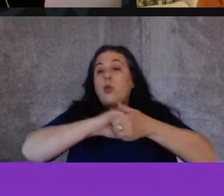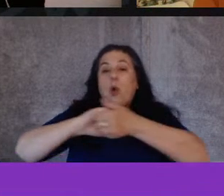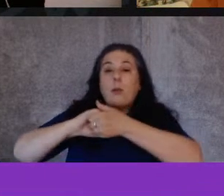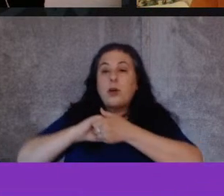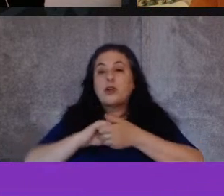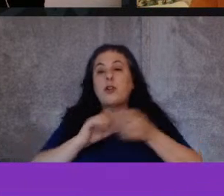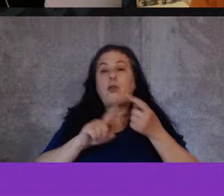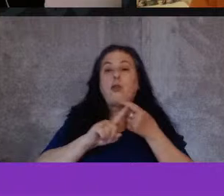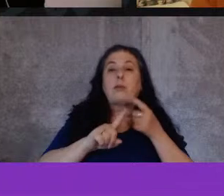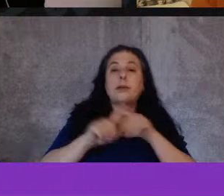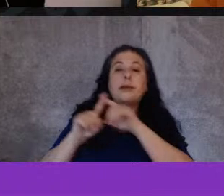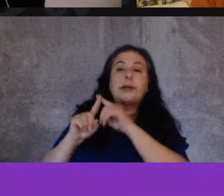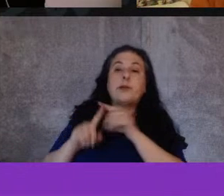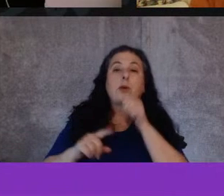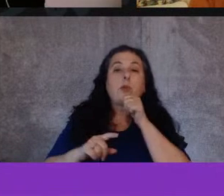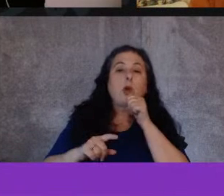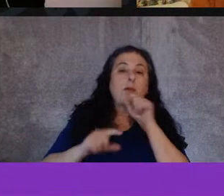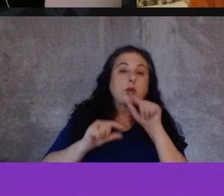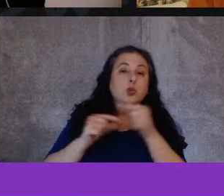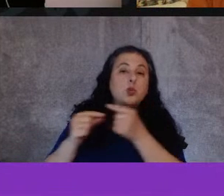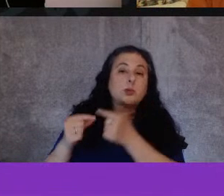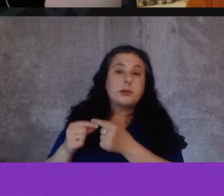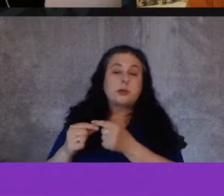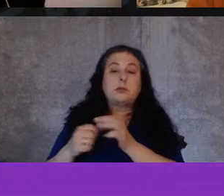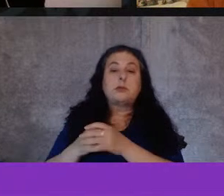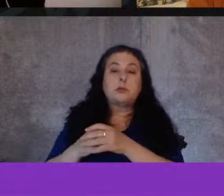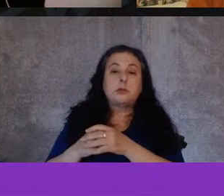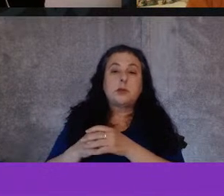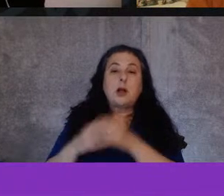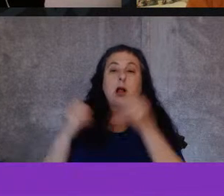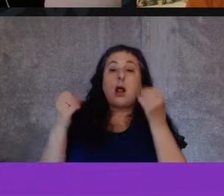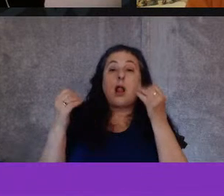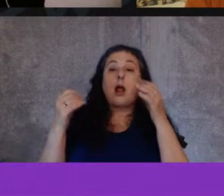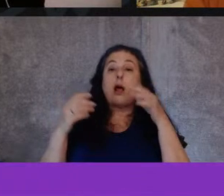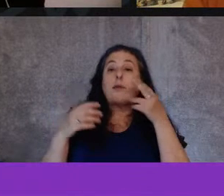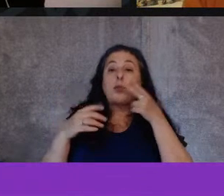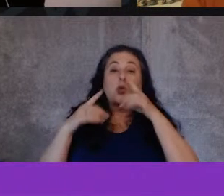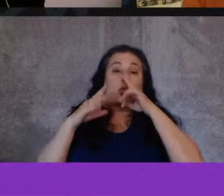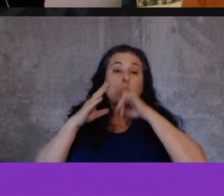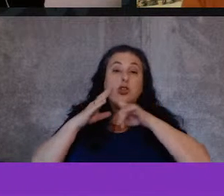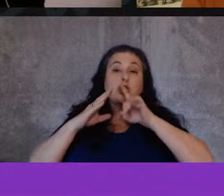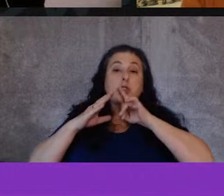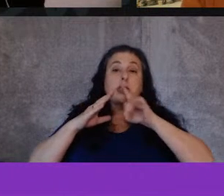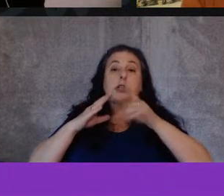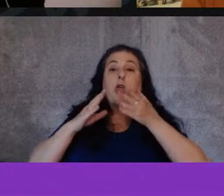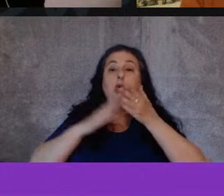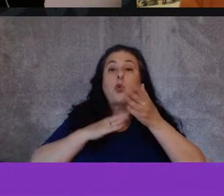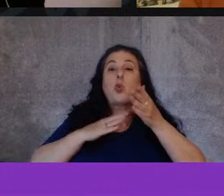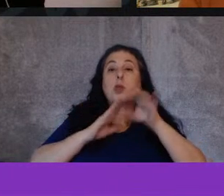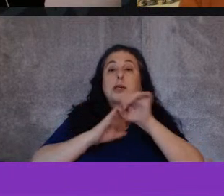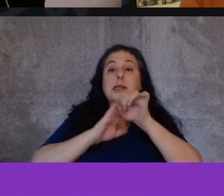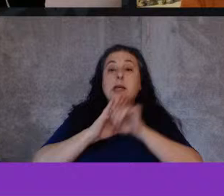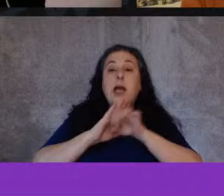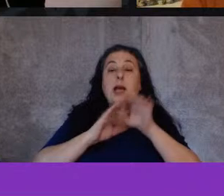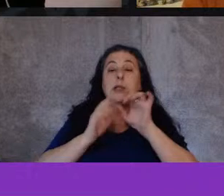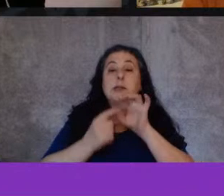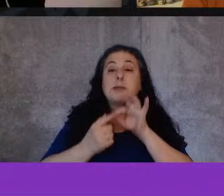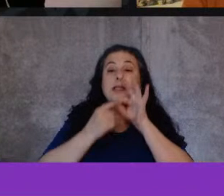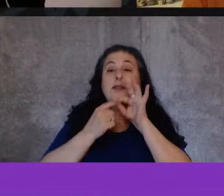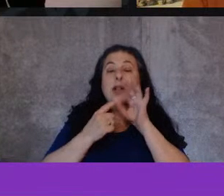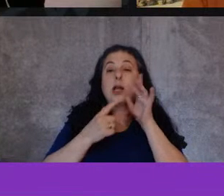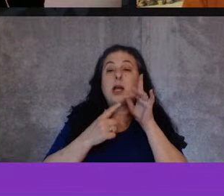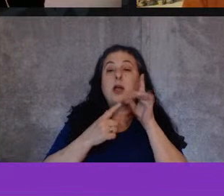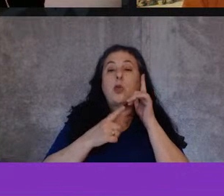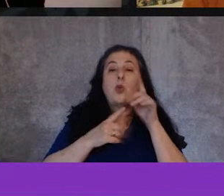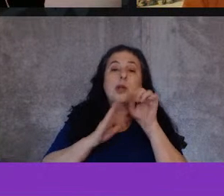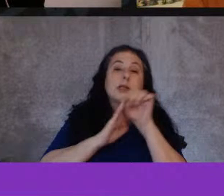groups. So a lot of the research is through the state, specifically through the